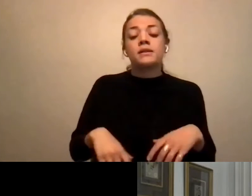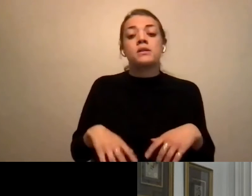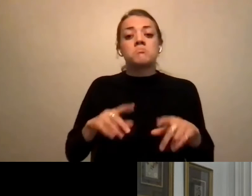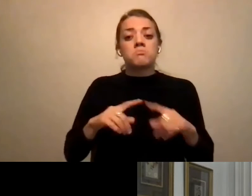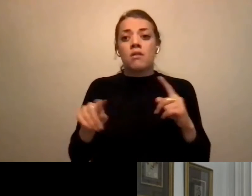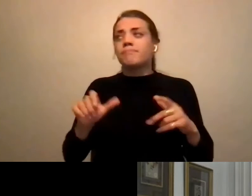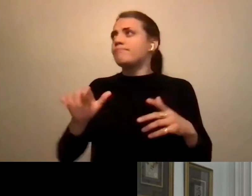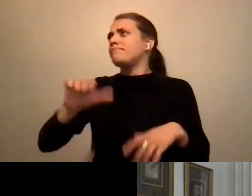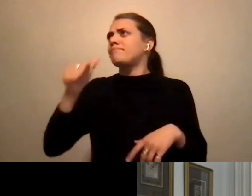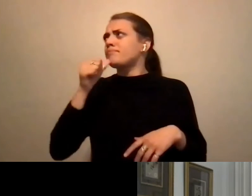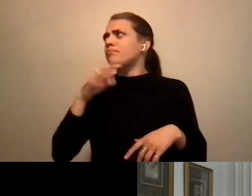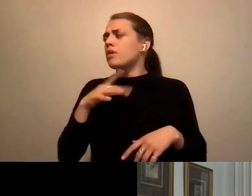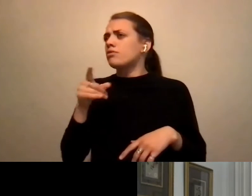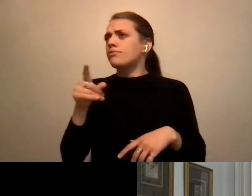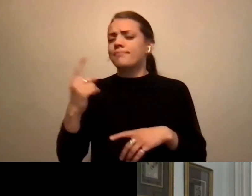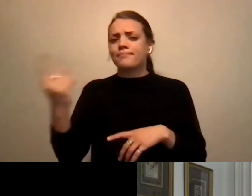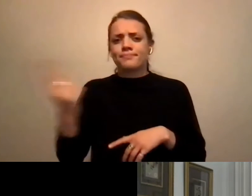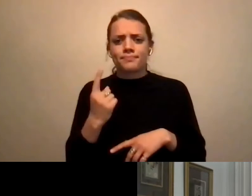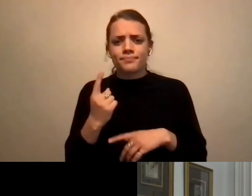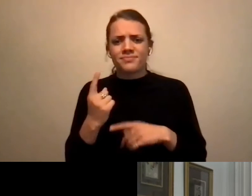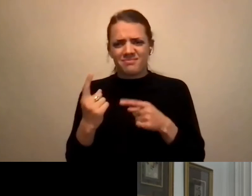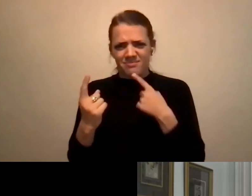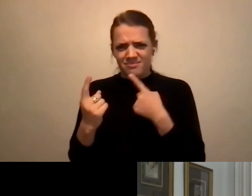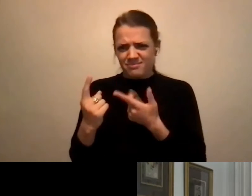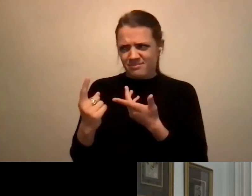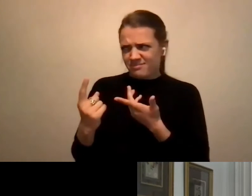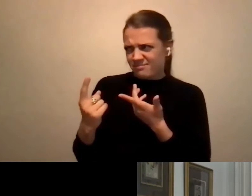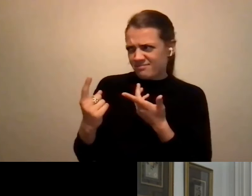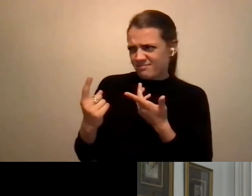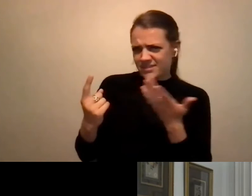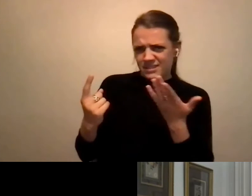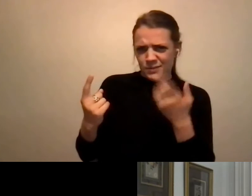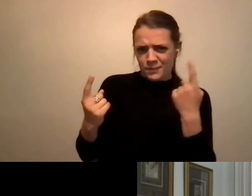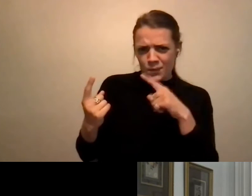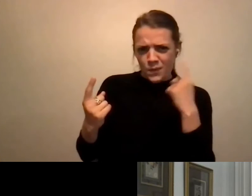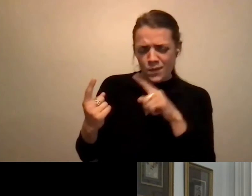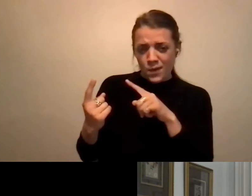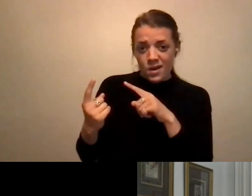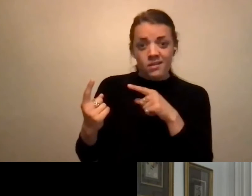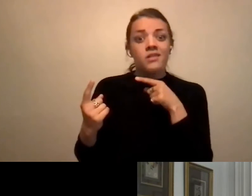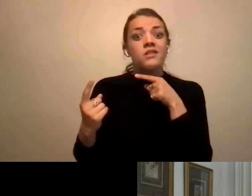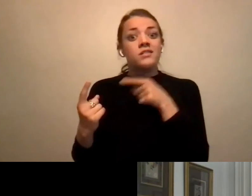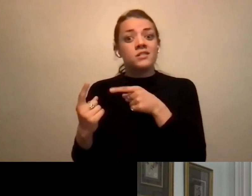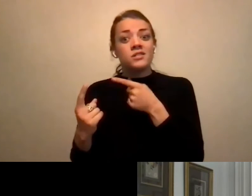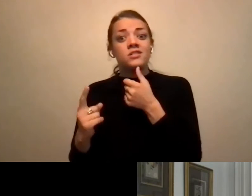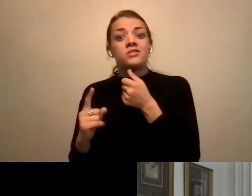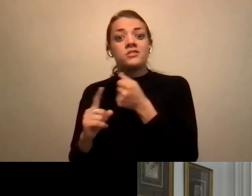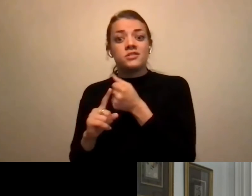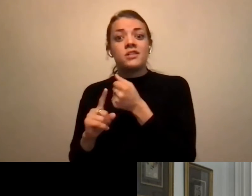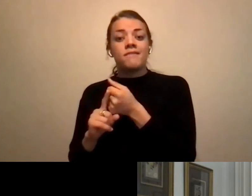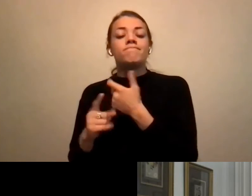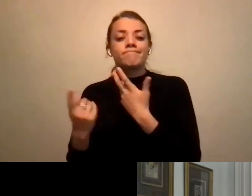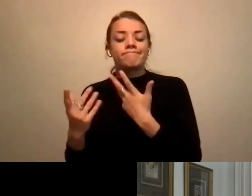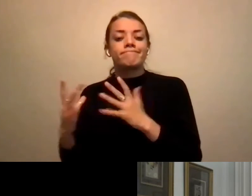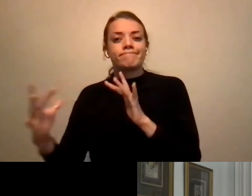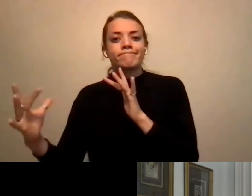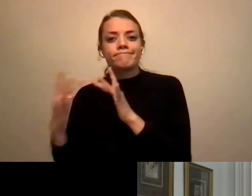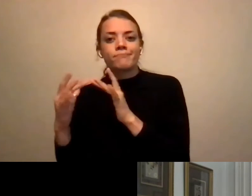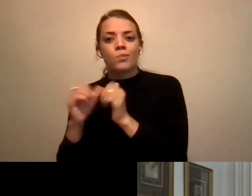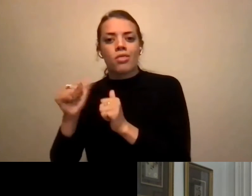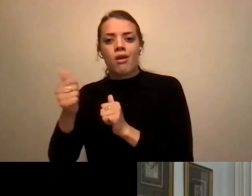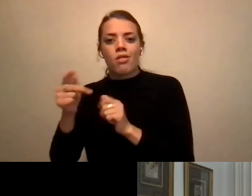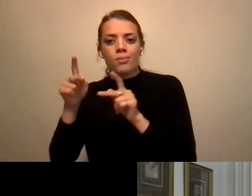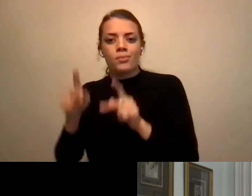in and people were like, what is she doing here? And it turned out that she was a contact to a case, and that person